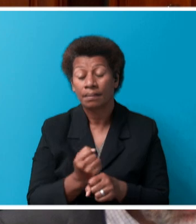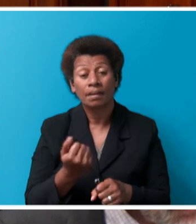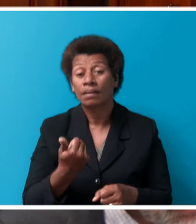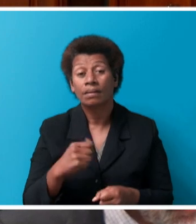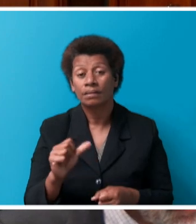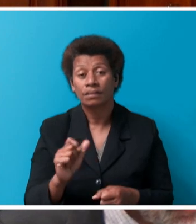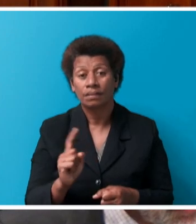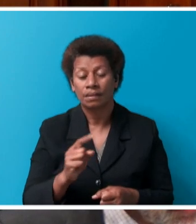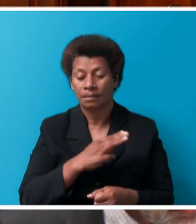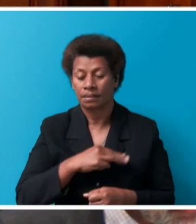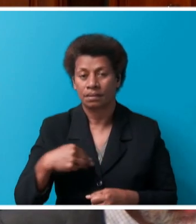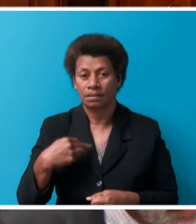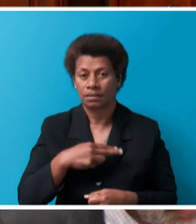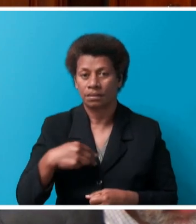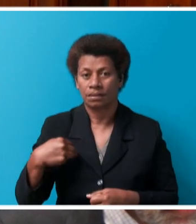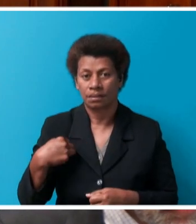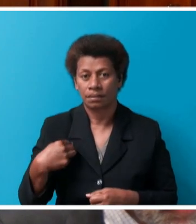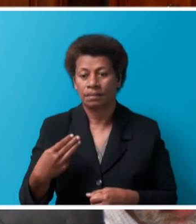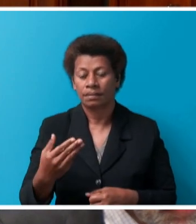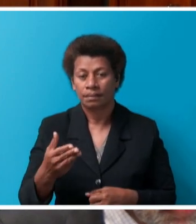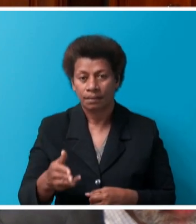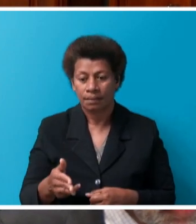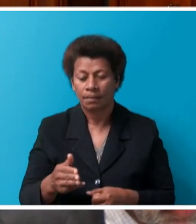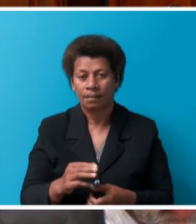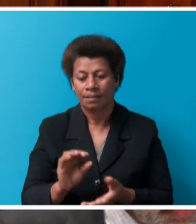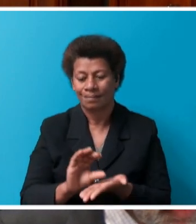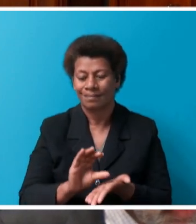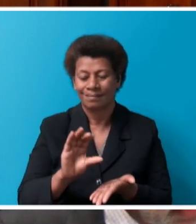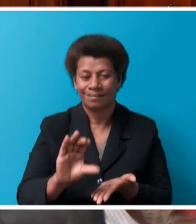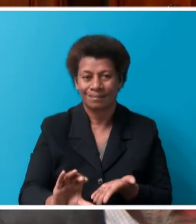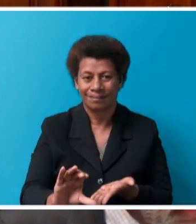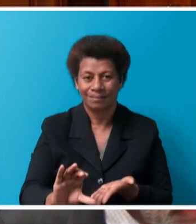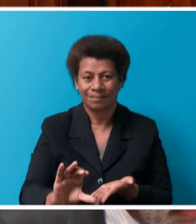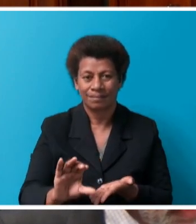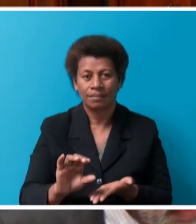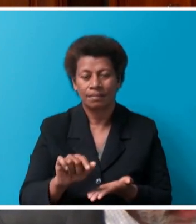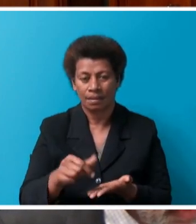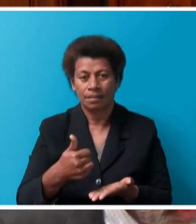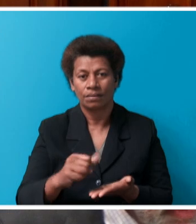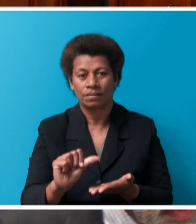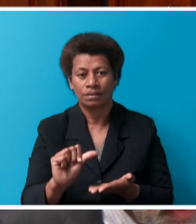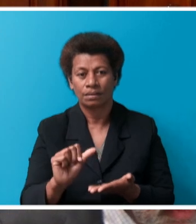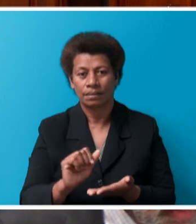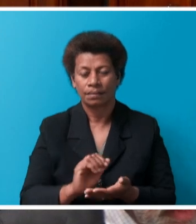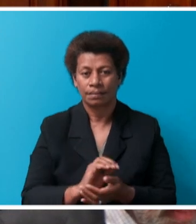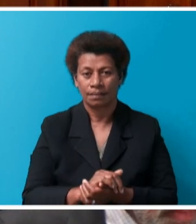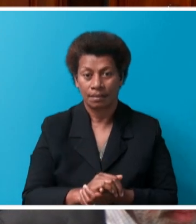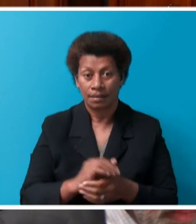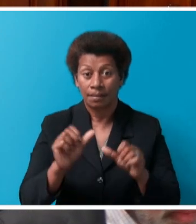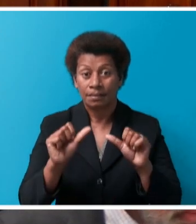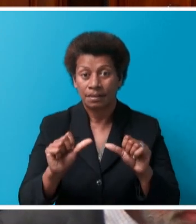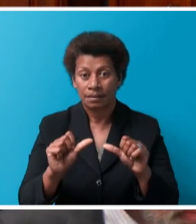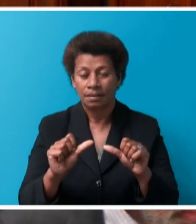the Ministry of Agriculture and Waterways Equity Grant Assistance. Mr. Speaker, His Excellency made it